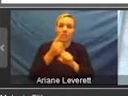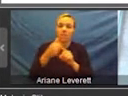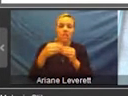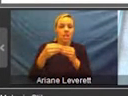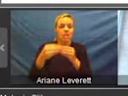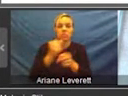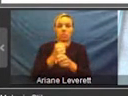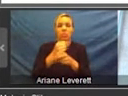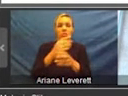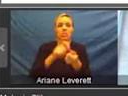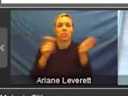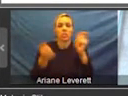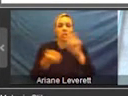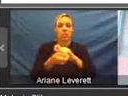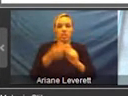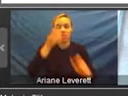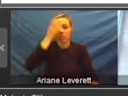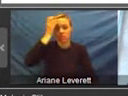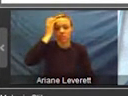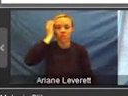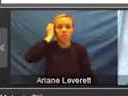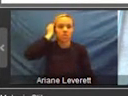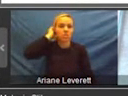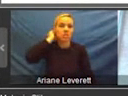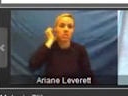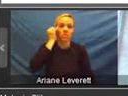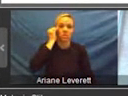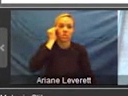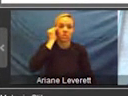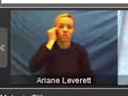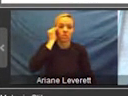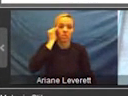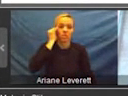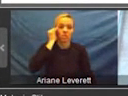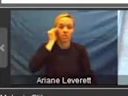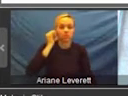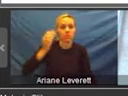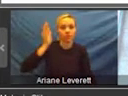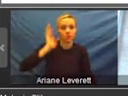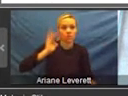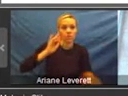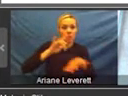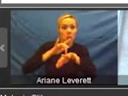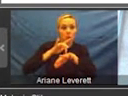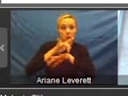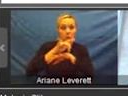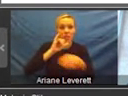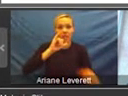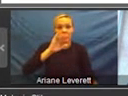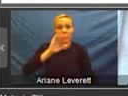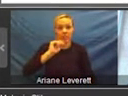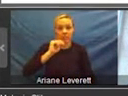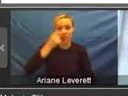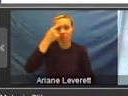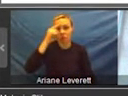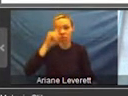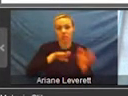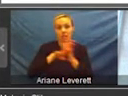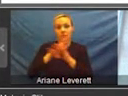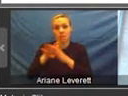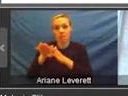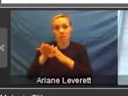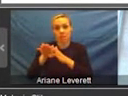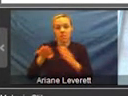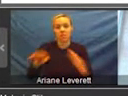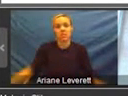and very also euphoric times of ICT for development, the notion of we have